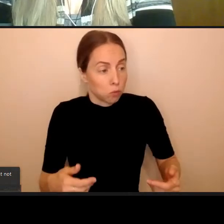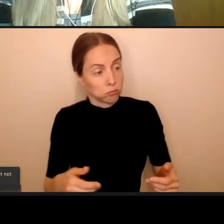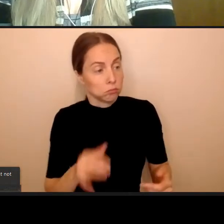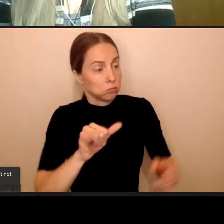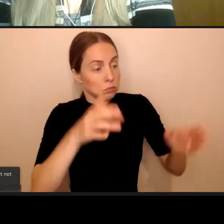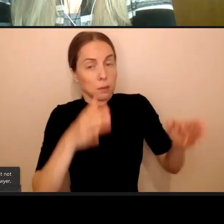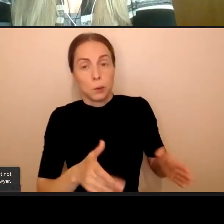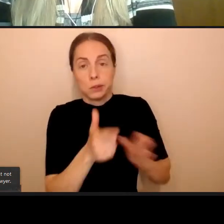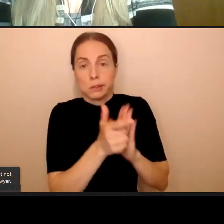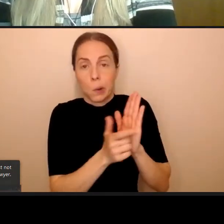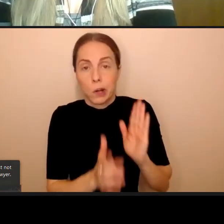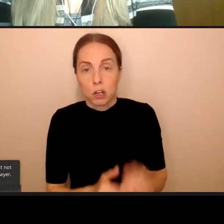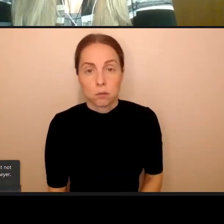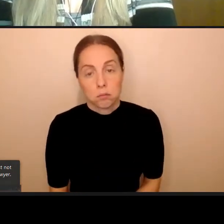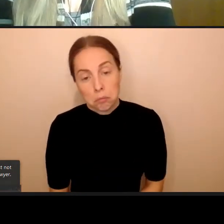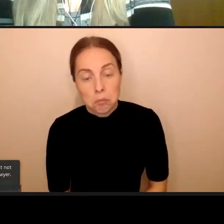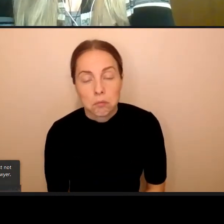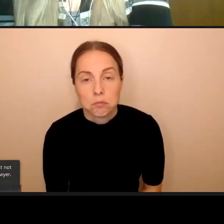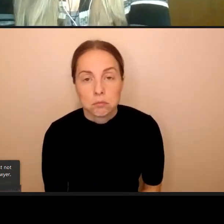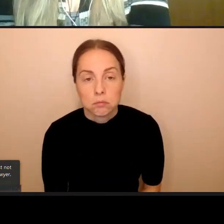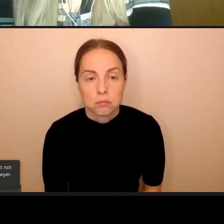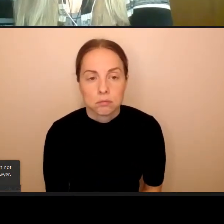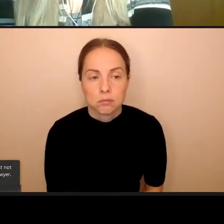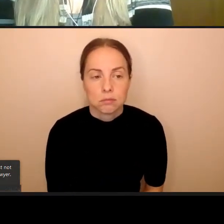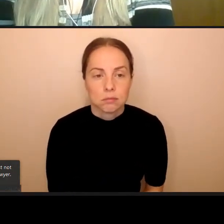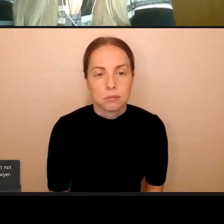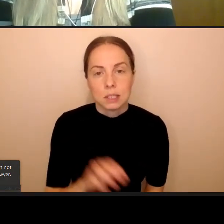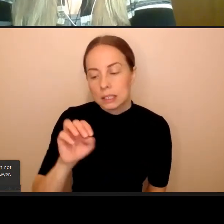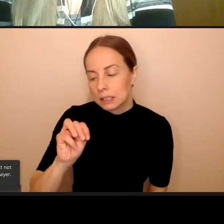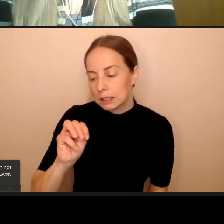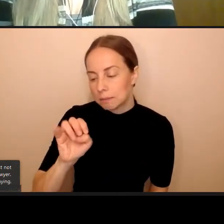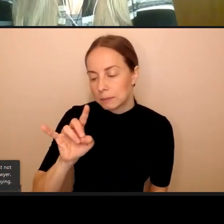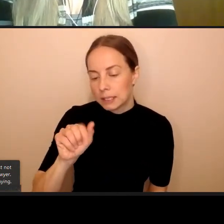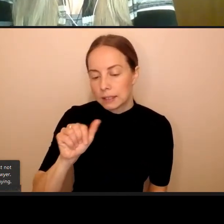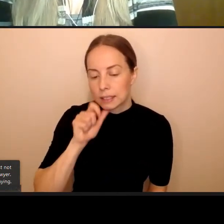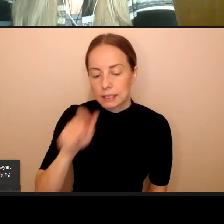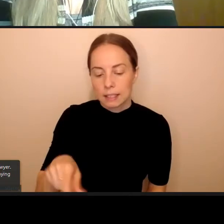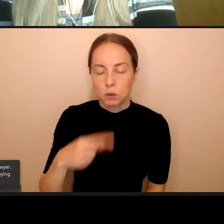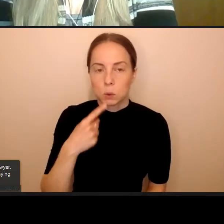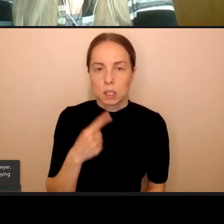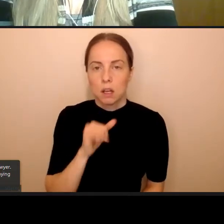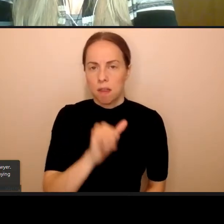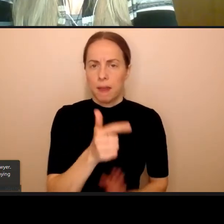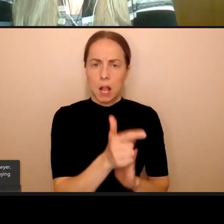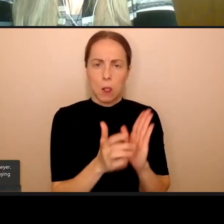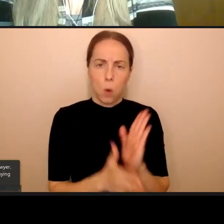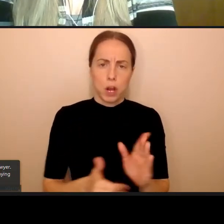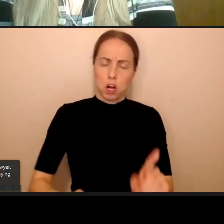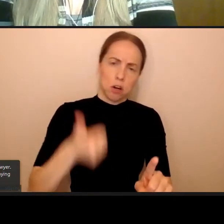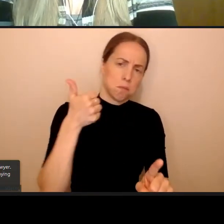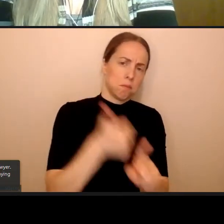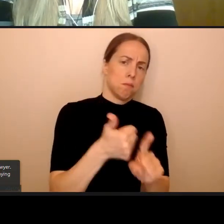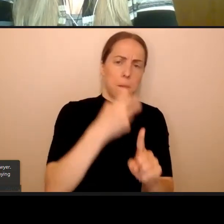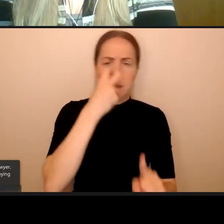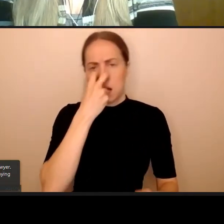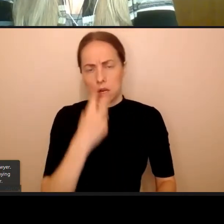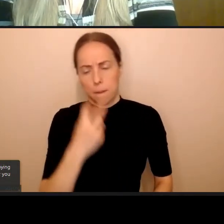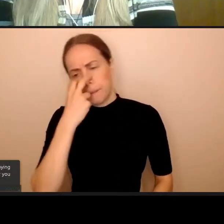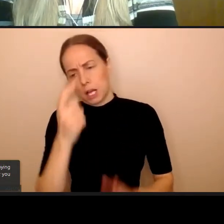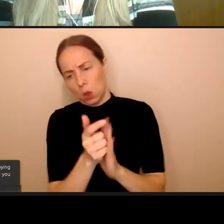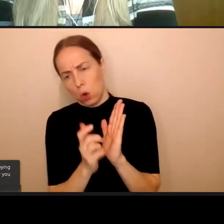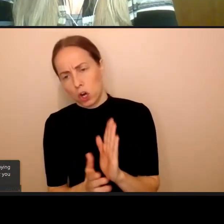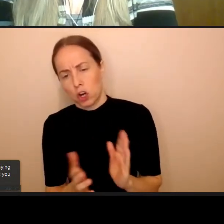person's a lawyer. Okay. And the media doesn't have to be saying this lawyer, this blind lawyer or whatever, you